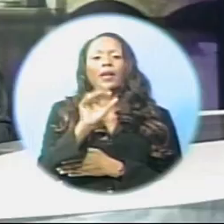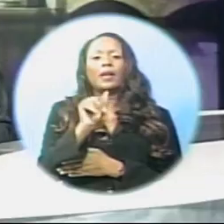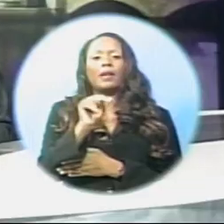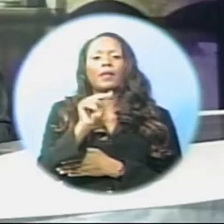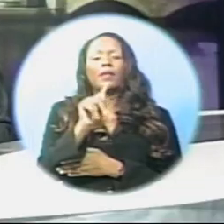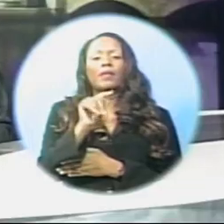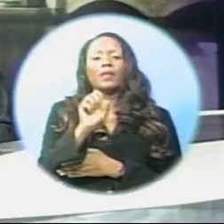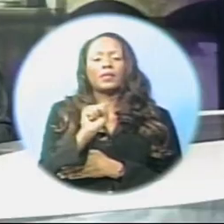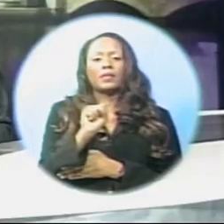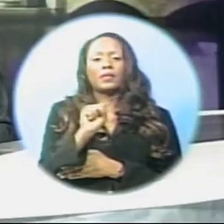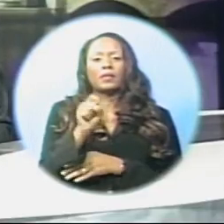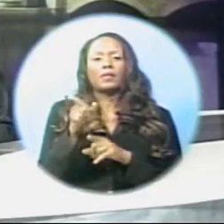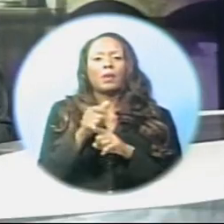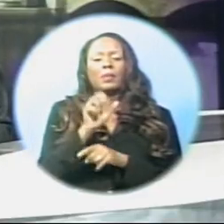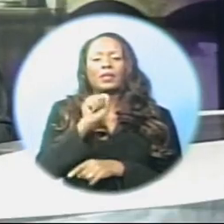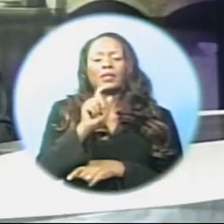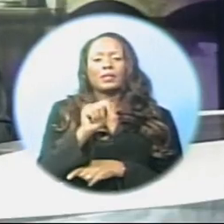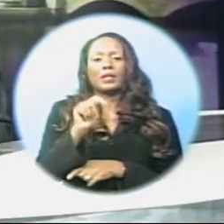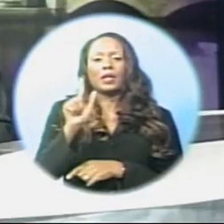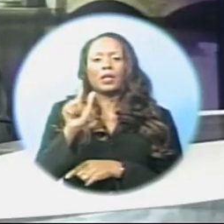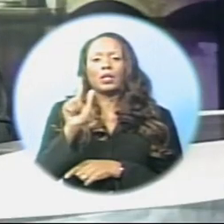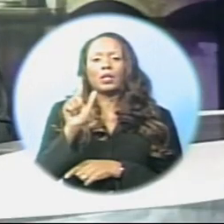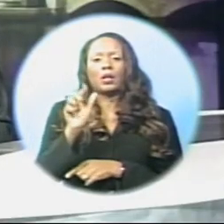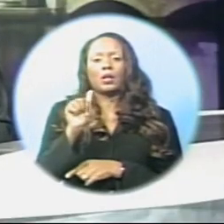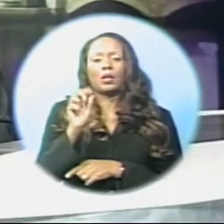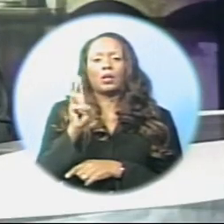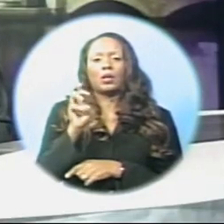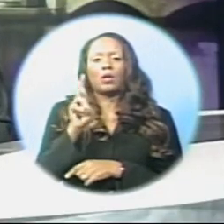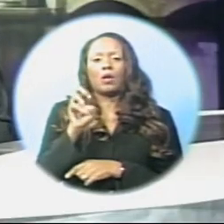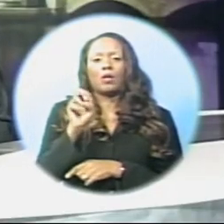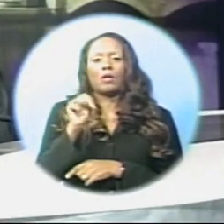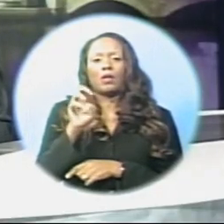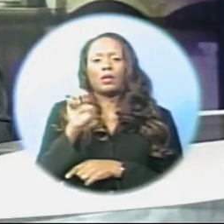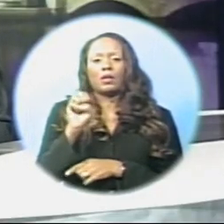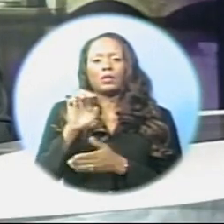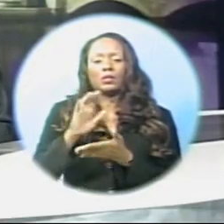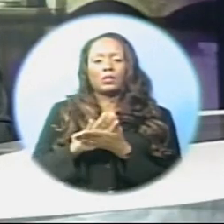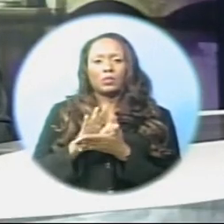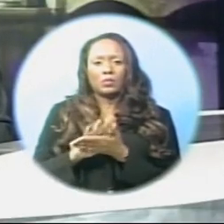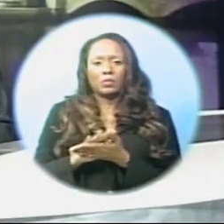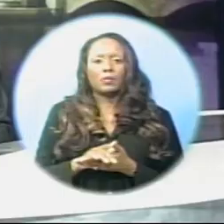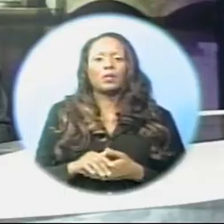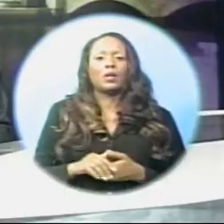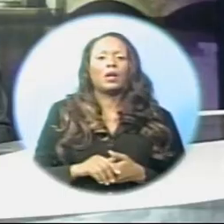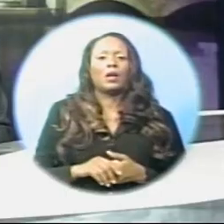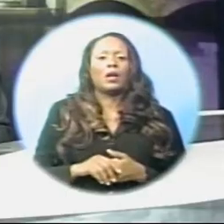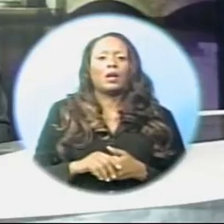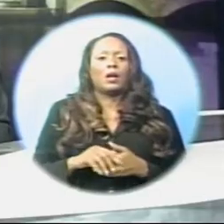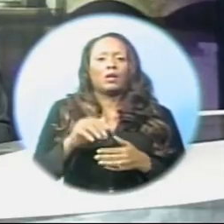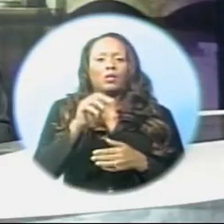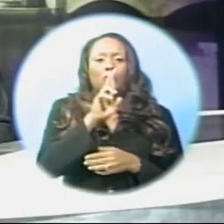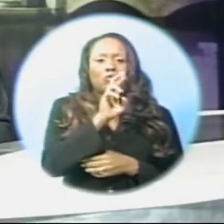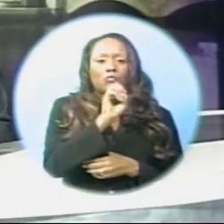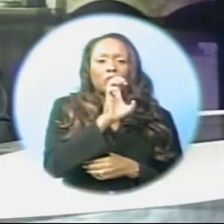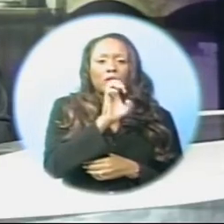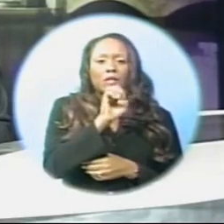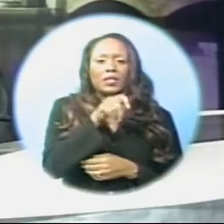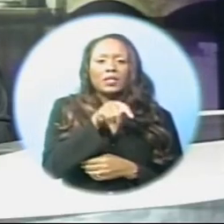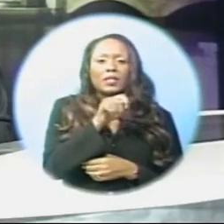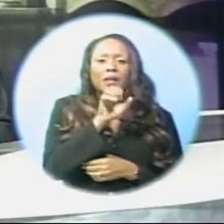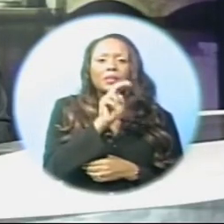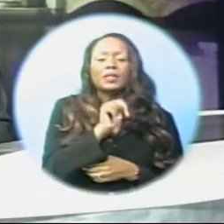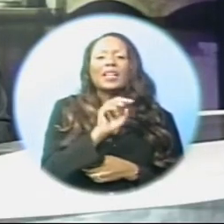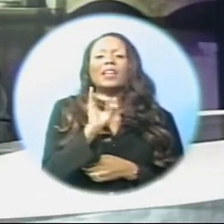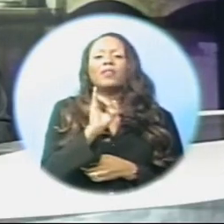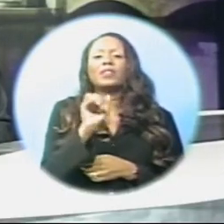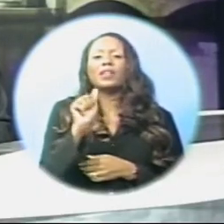Hill Moravian Church in Spooners Hill, St. Michael. Parents of students in the Infants Department, which is made up of reception, Infants A